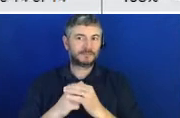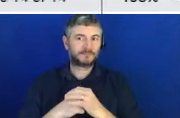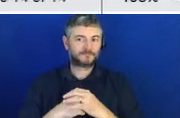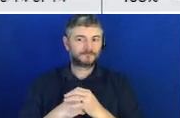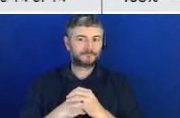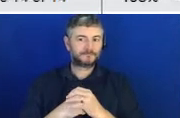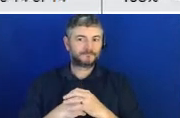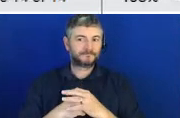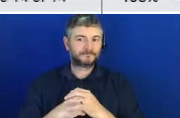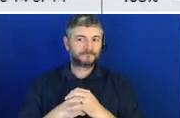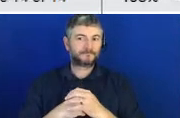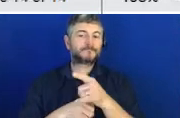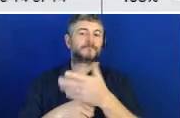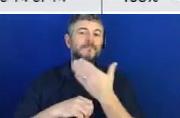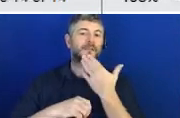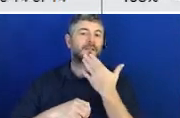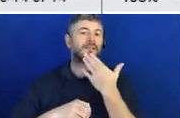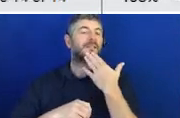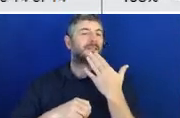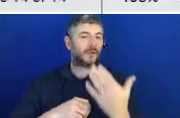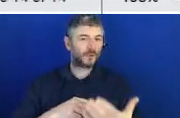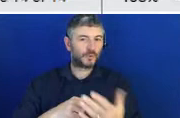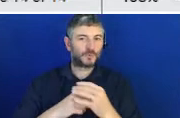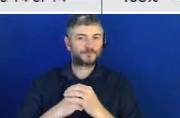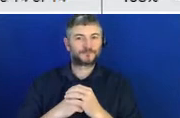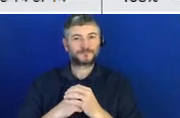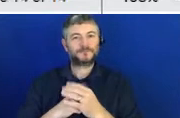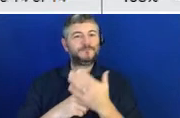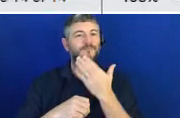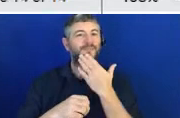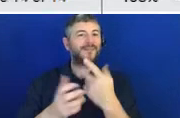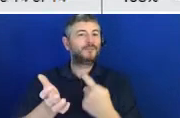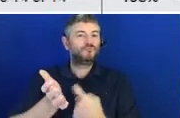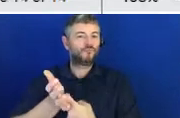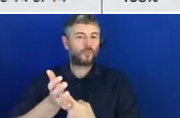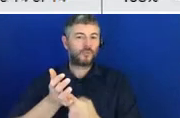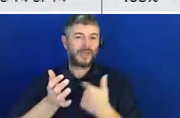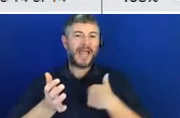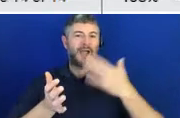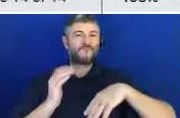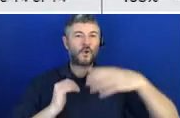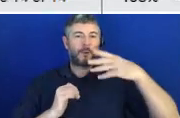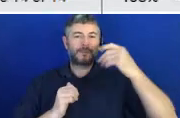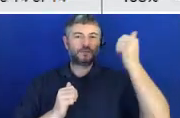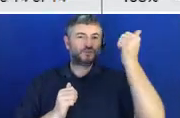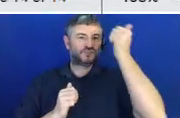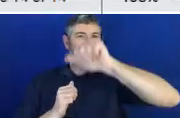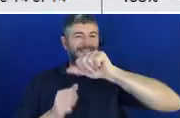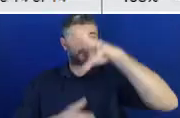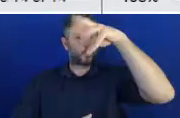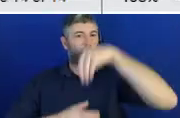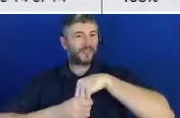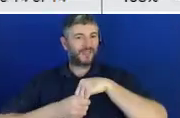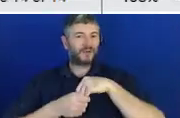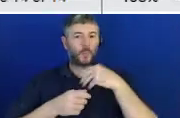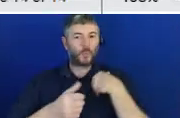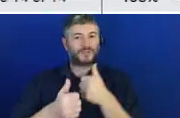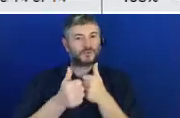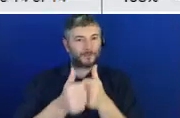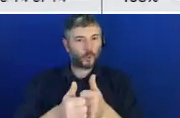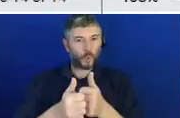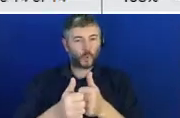Hi there. Thank you. Thanks, Ruth. I'm from Genius Within, and we support neurodiverse prisoners